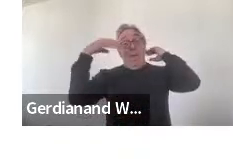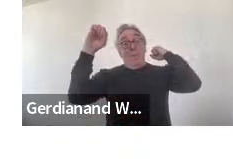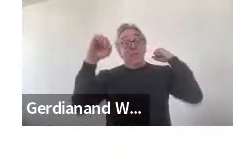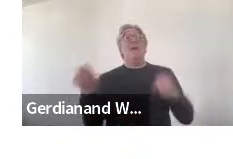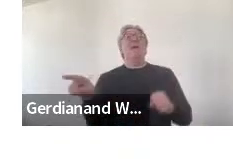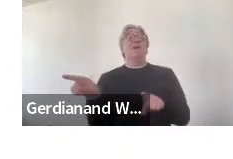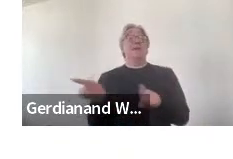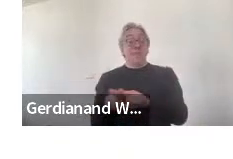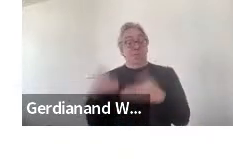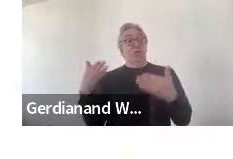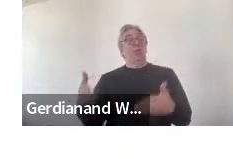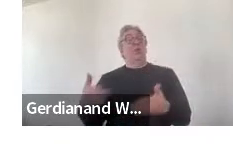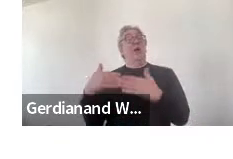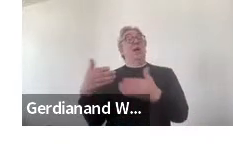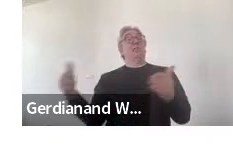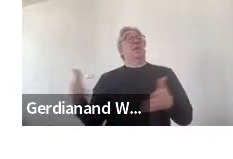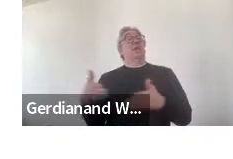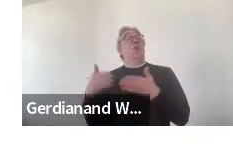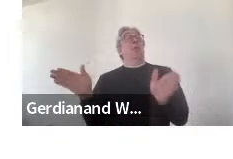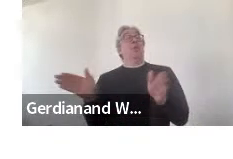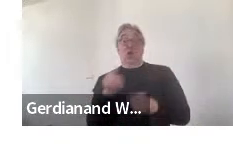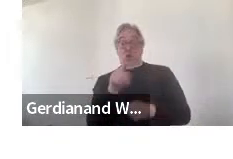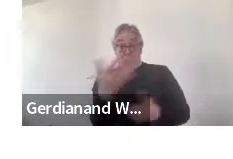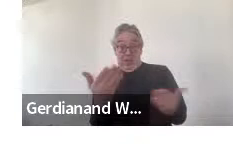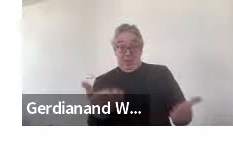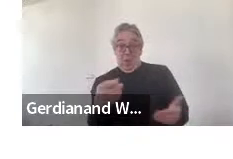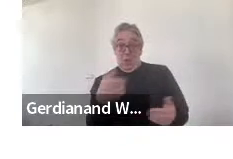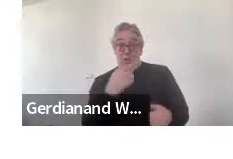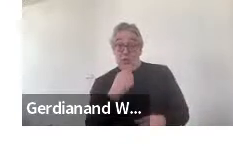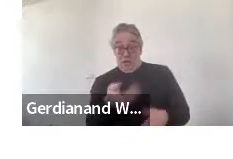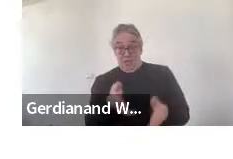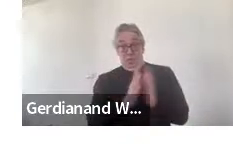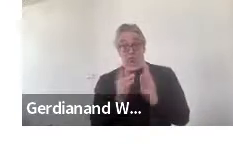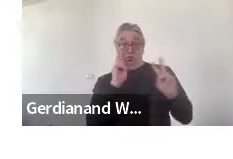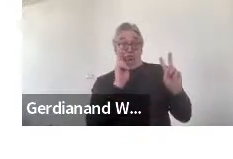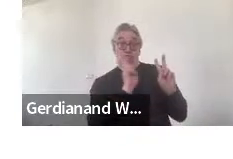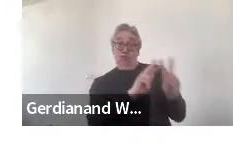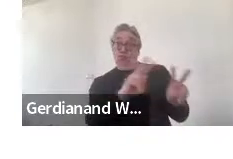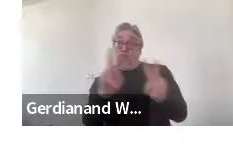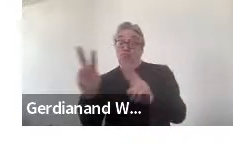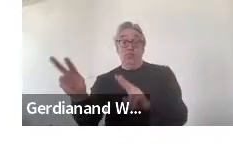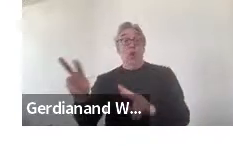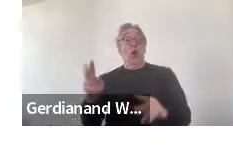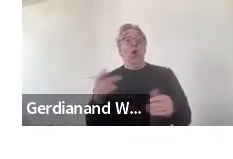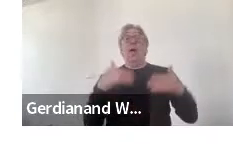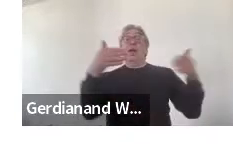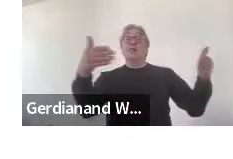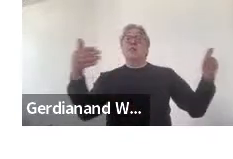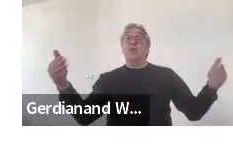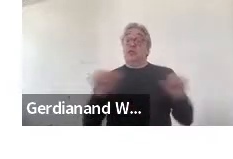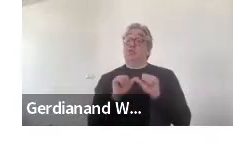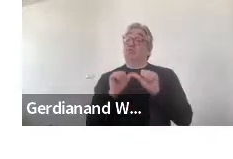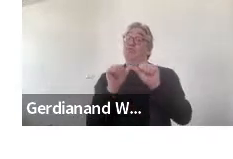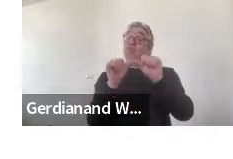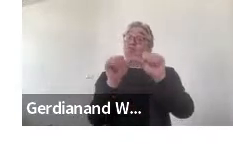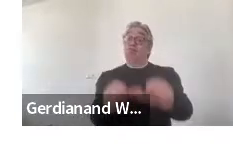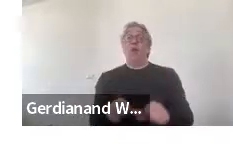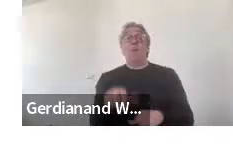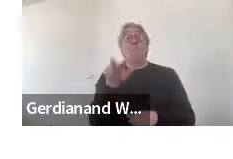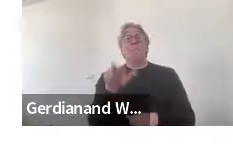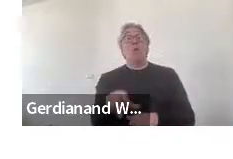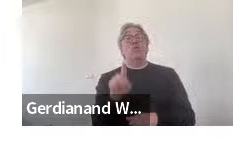invite you to visit the exhibition, which will be on display until March 18th. And for everyone else,